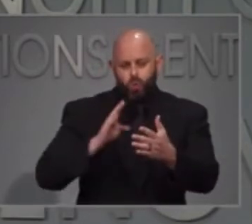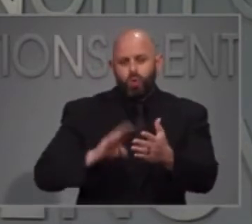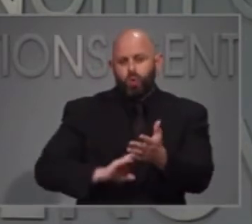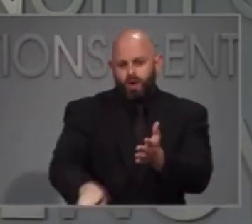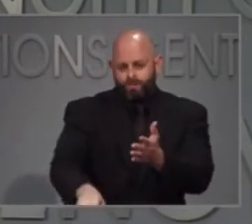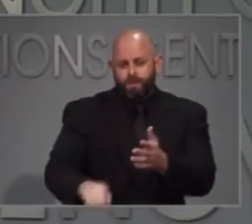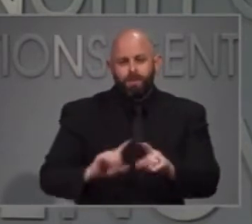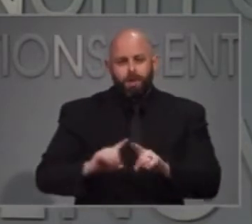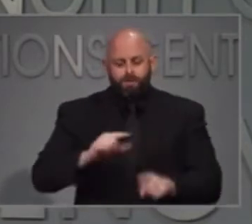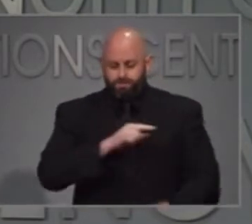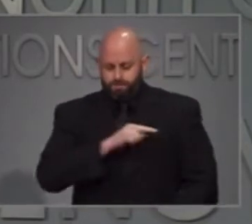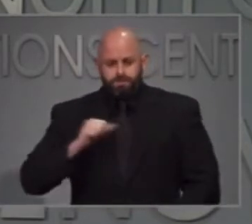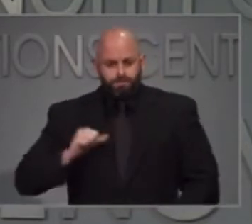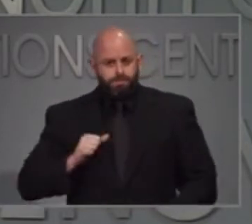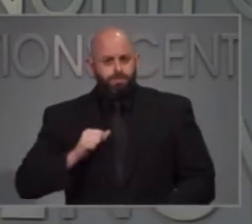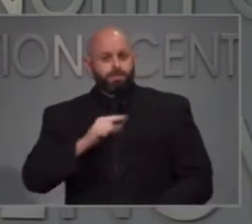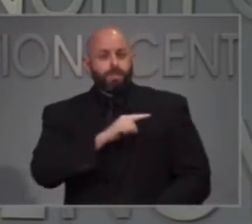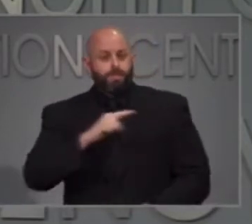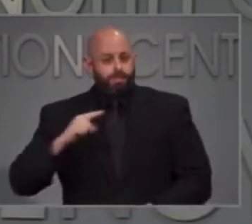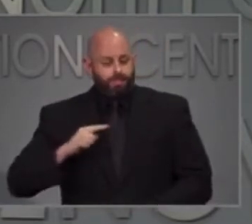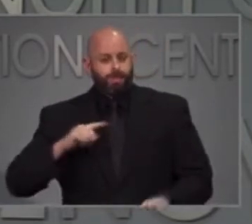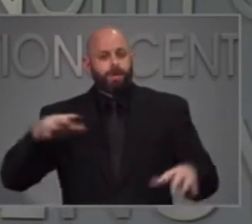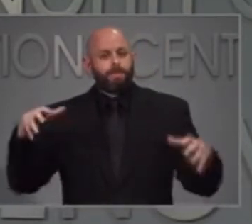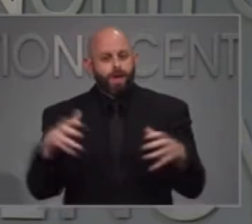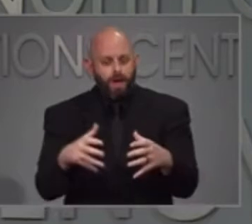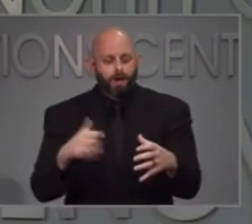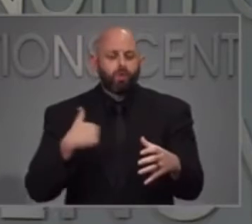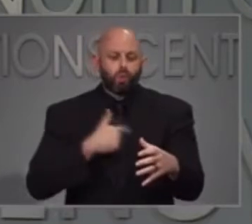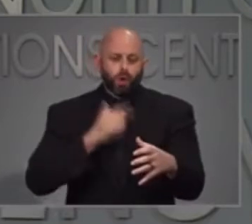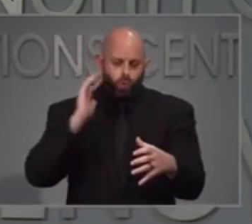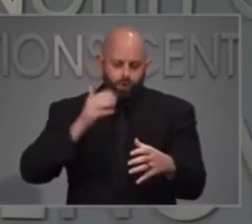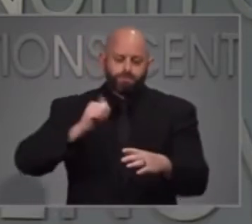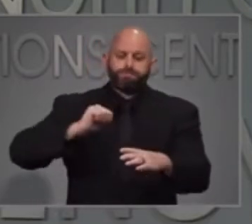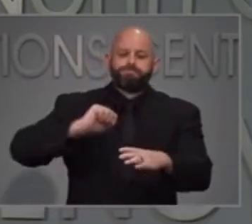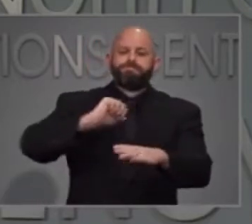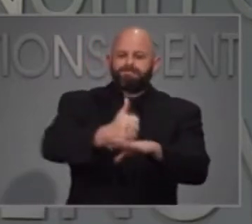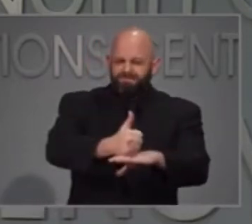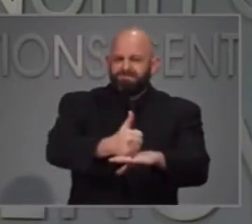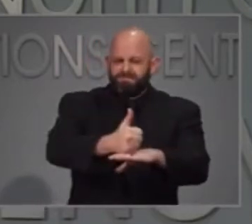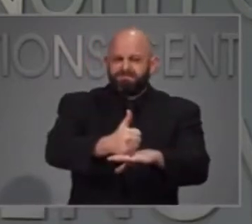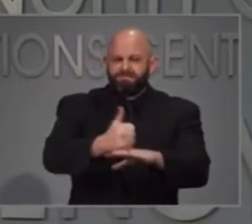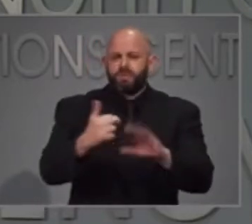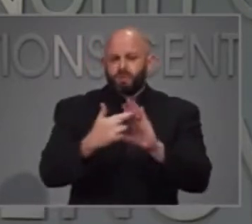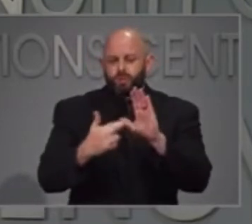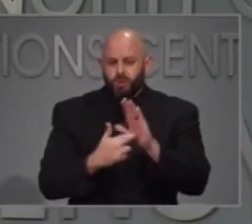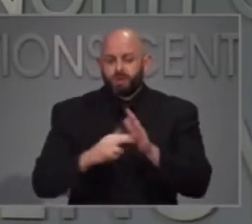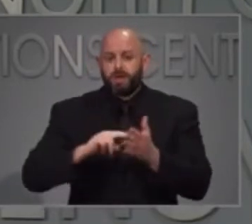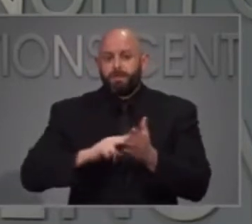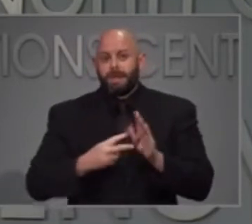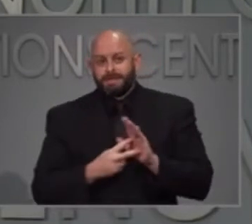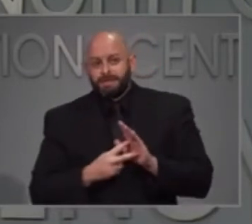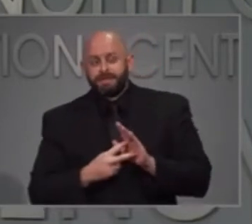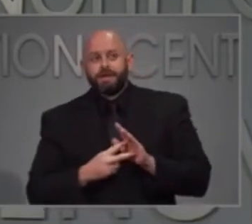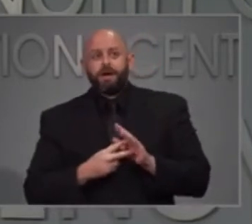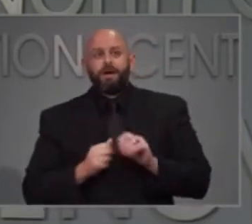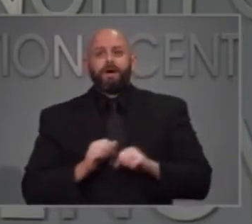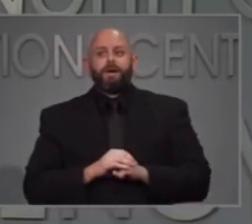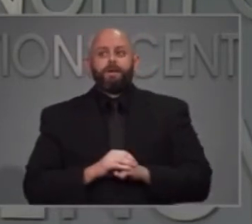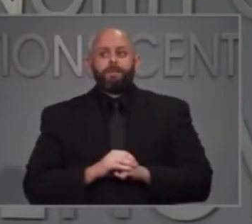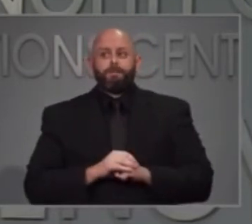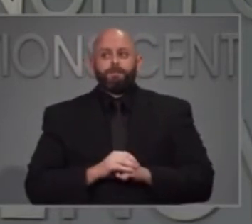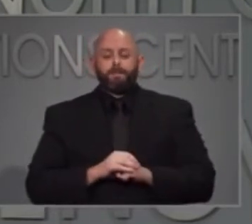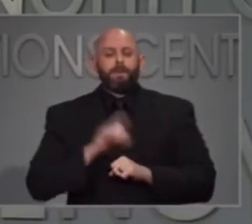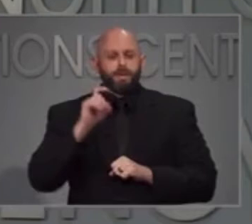already talked to them about delaying in statute these things that we can't change through executive